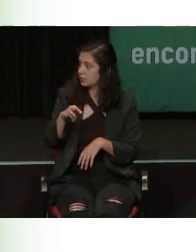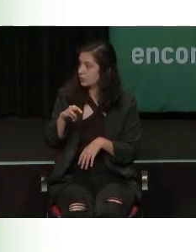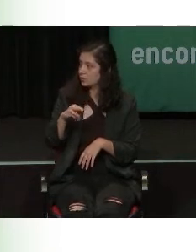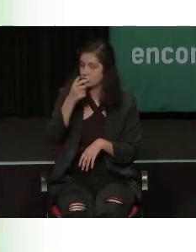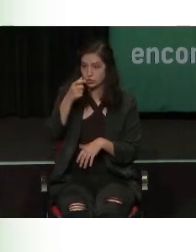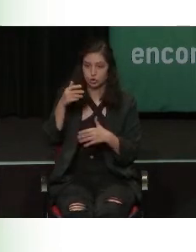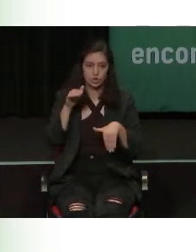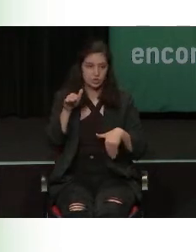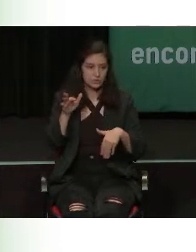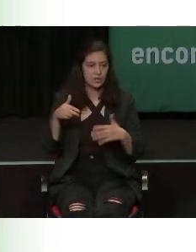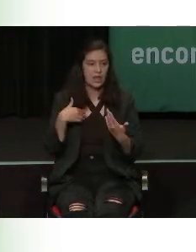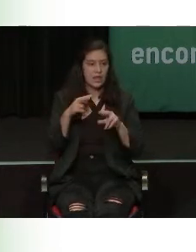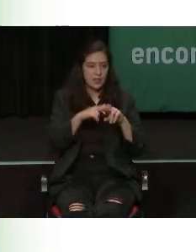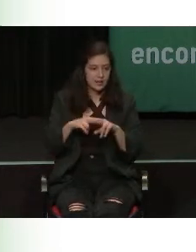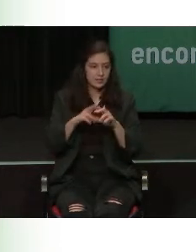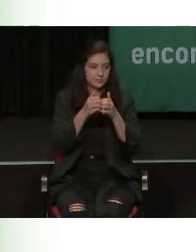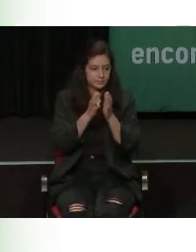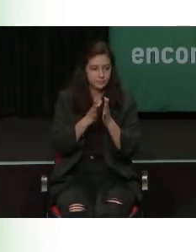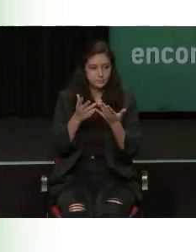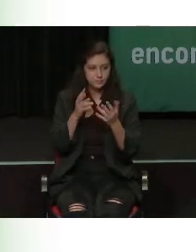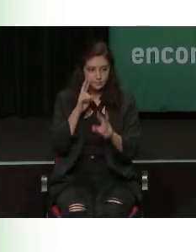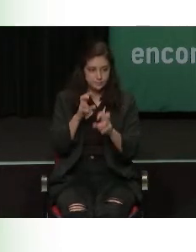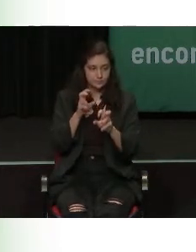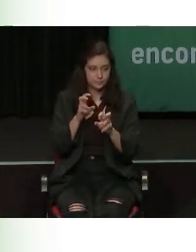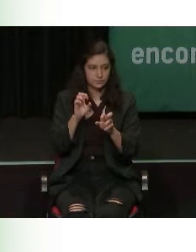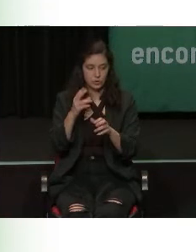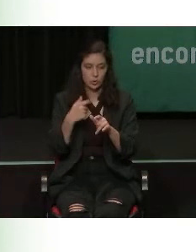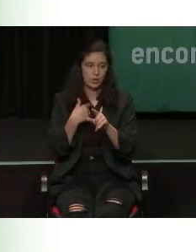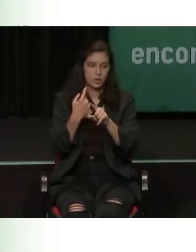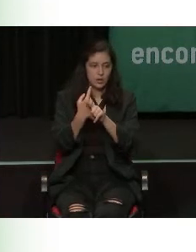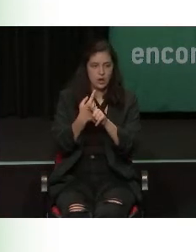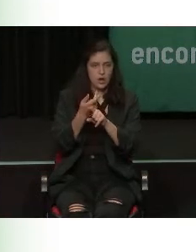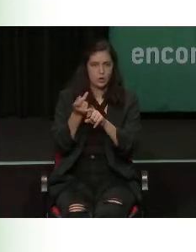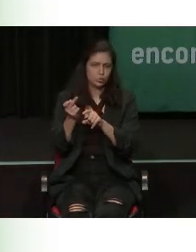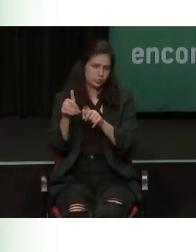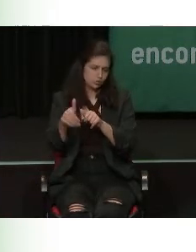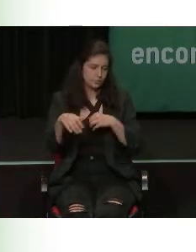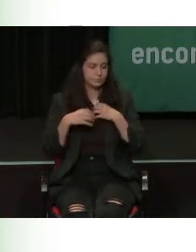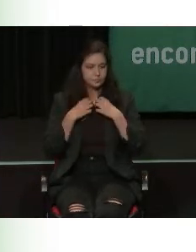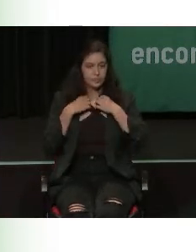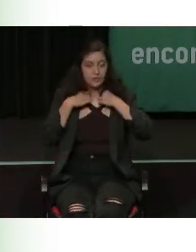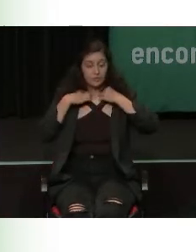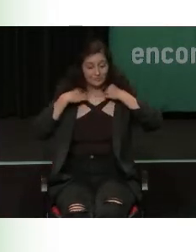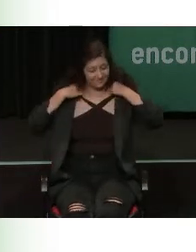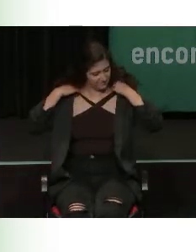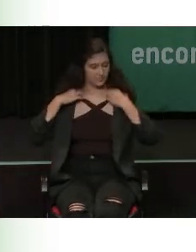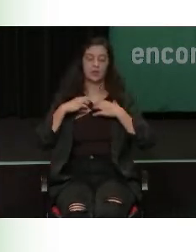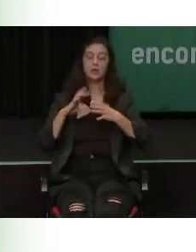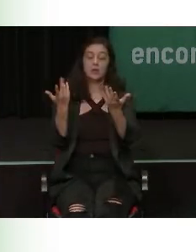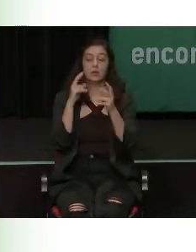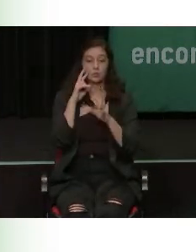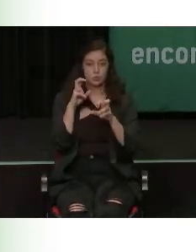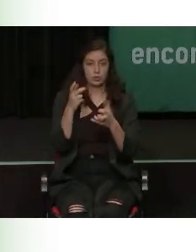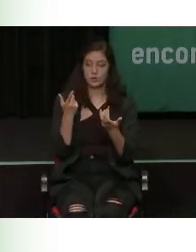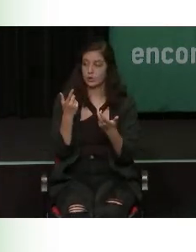analyzed and diagnosed, and those who were found were treated in a couple of years. Discoveries. The medicine